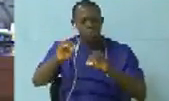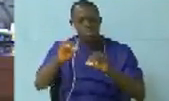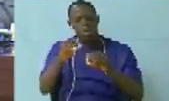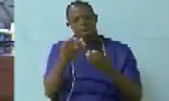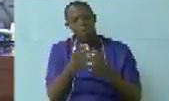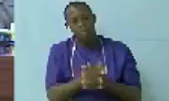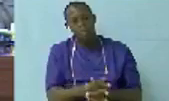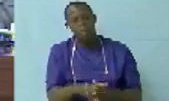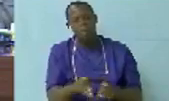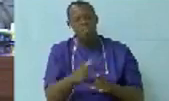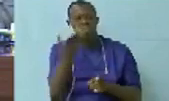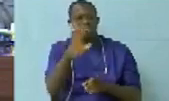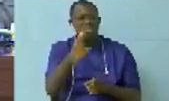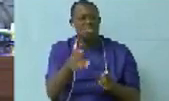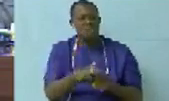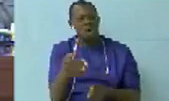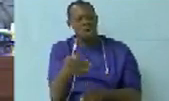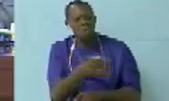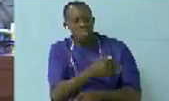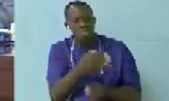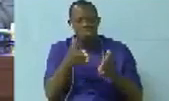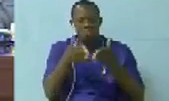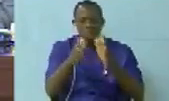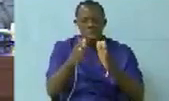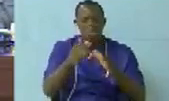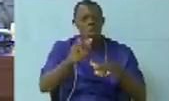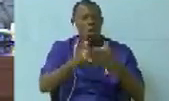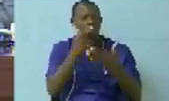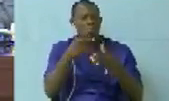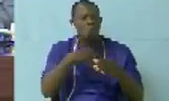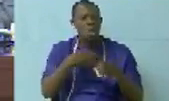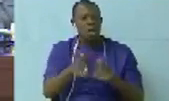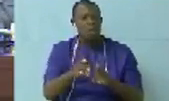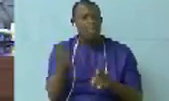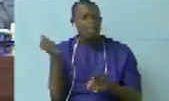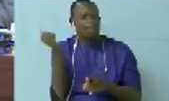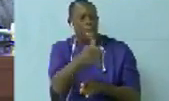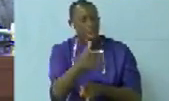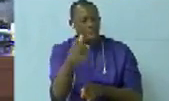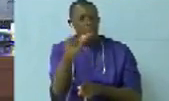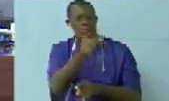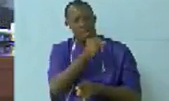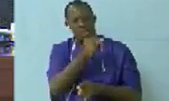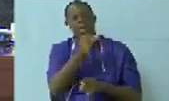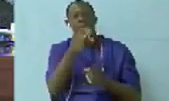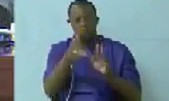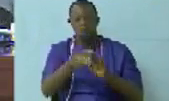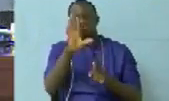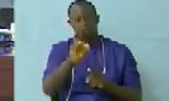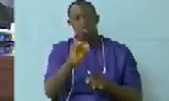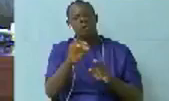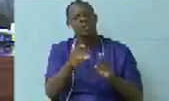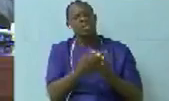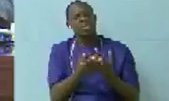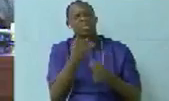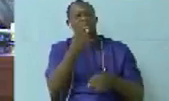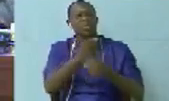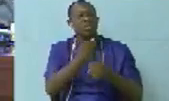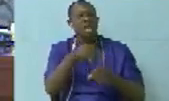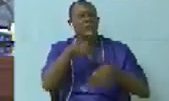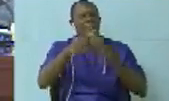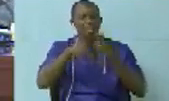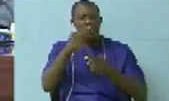either fraudulently or by way of revenge, and that has led to